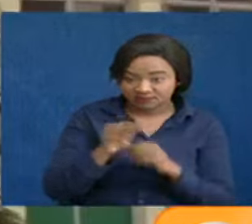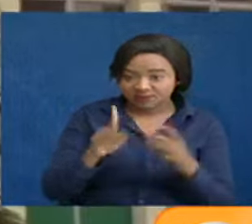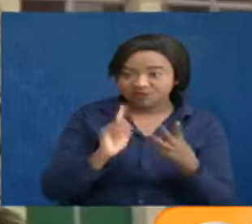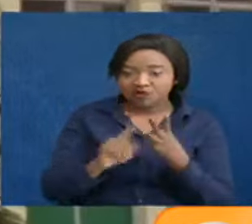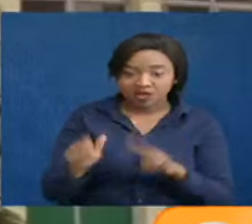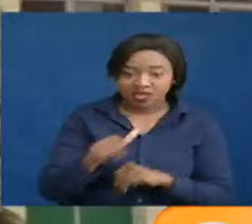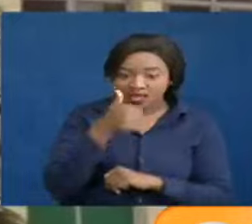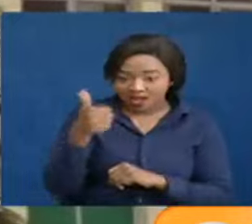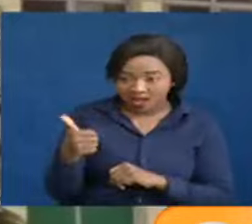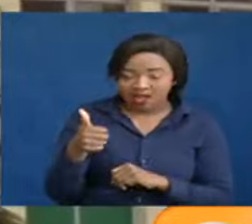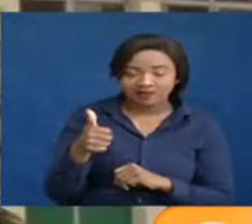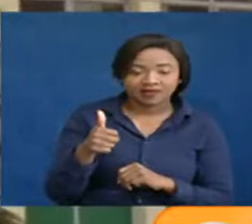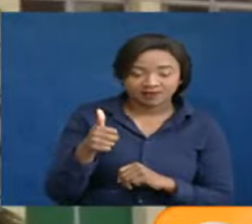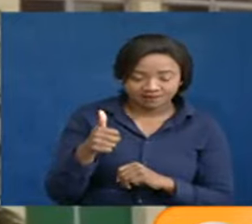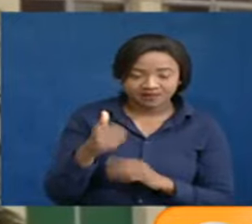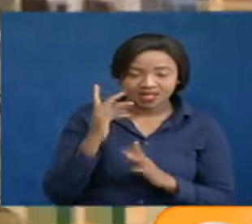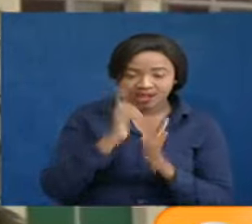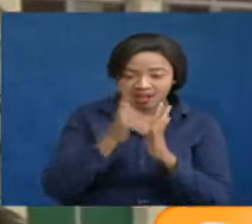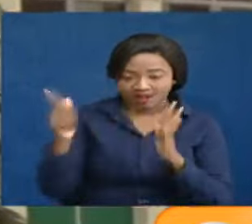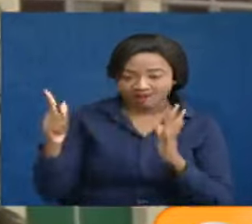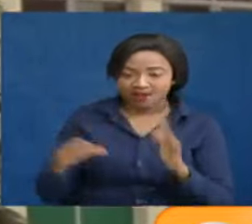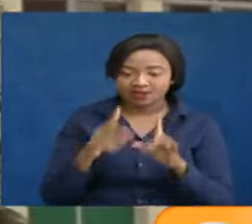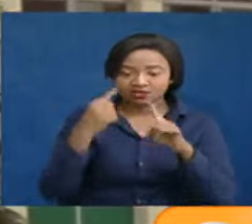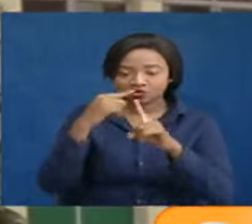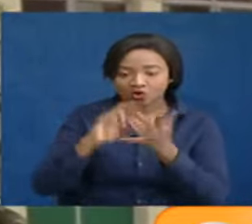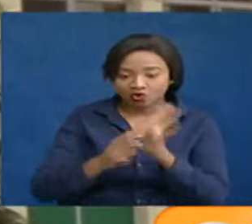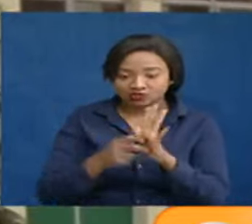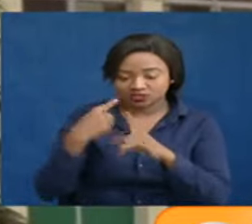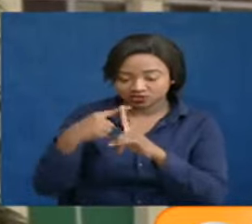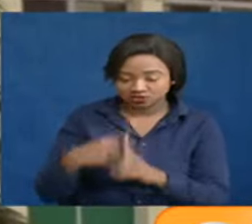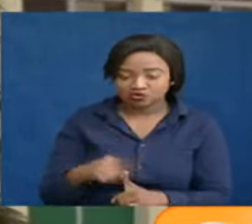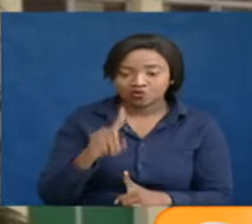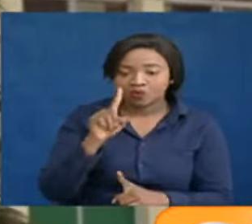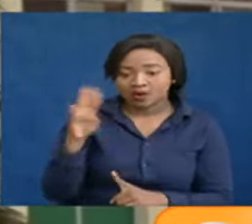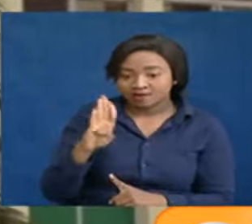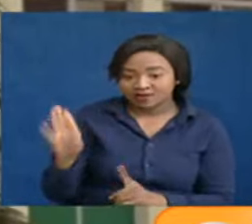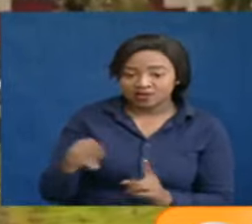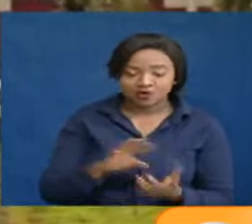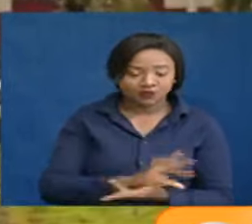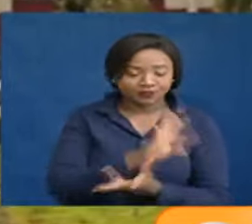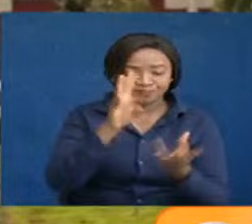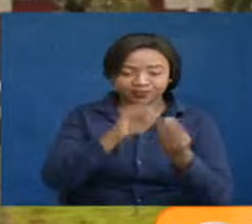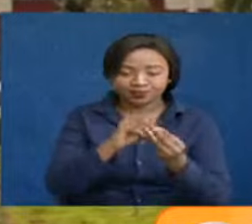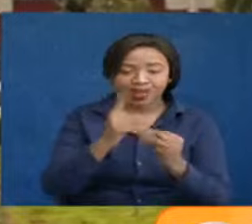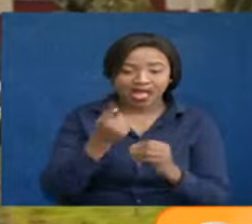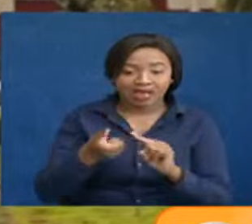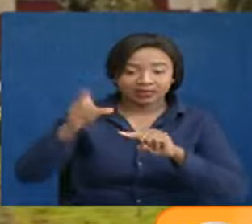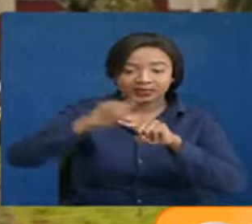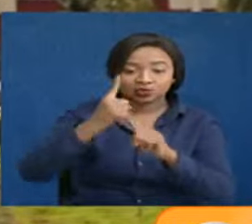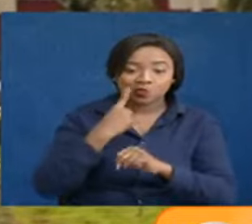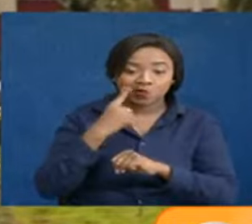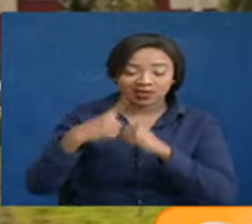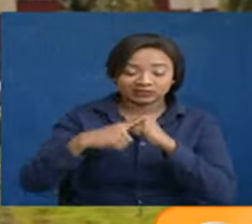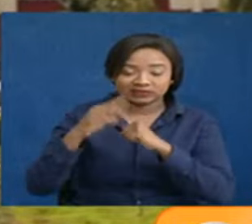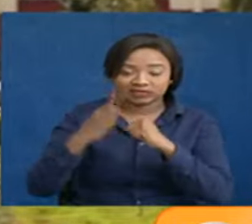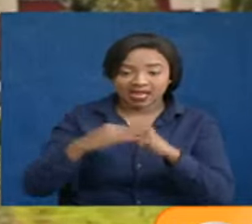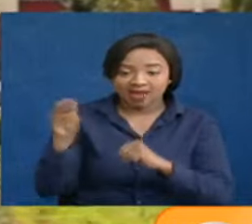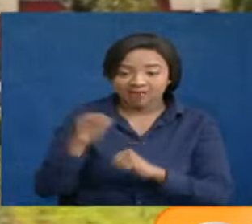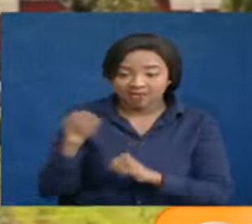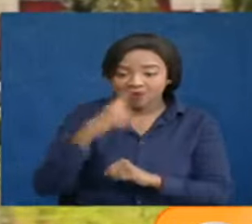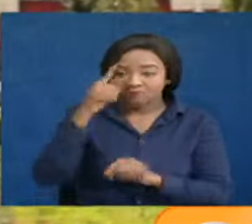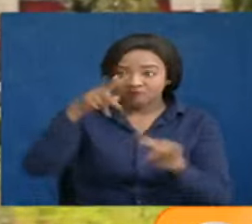at a contract sum of 1 billion shillings with an additional 169 million shillings for electrical works